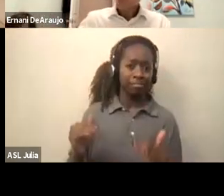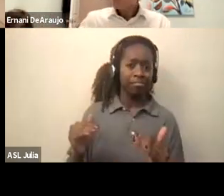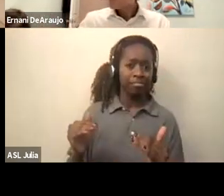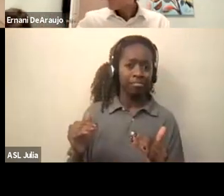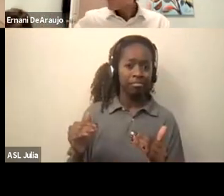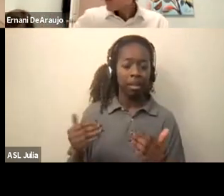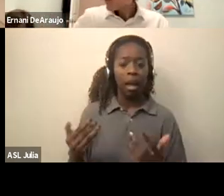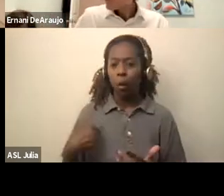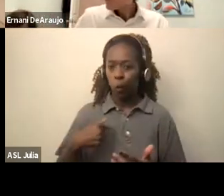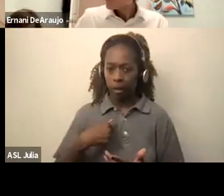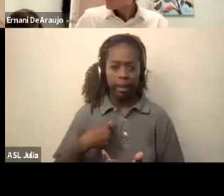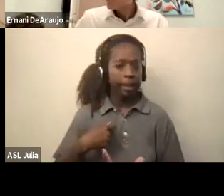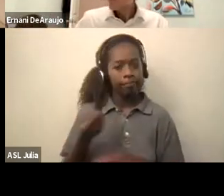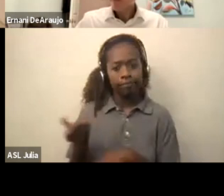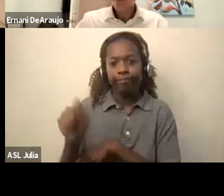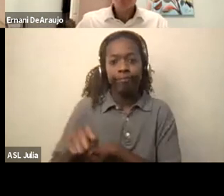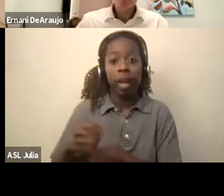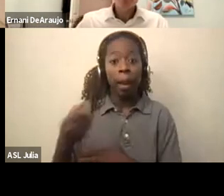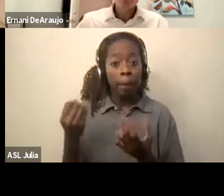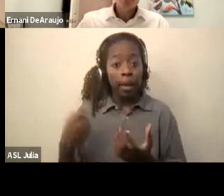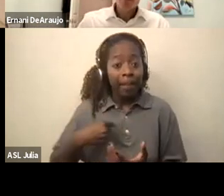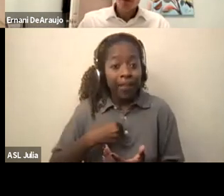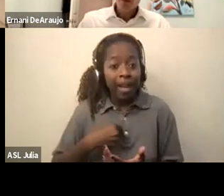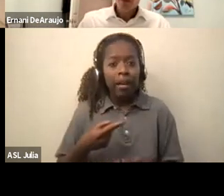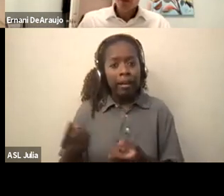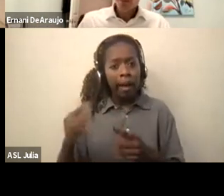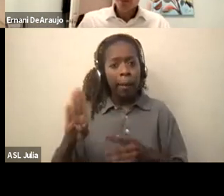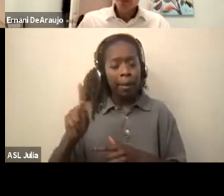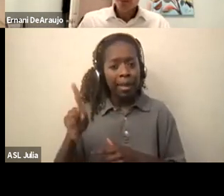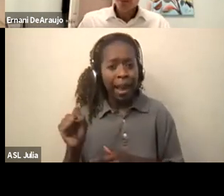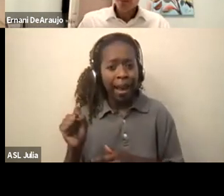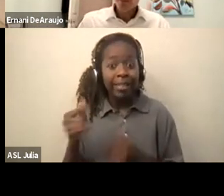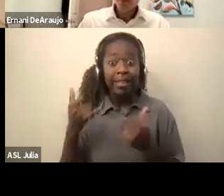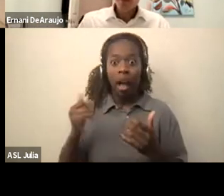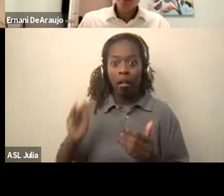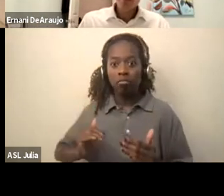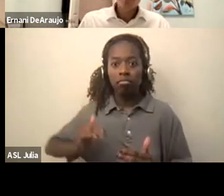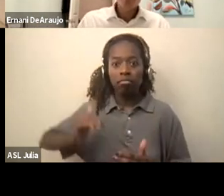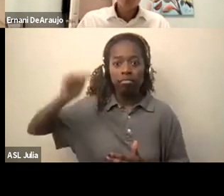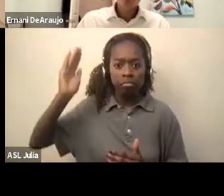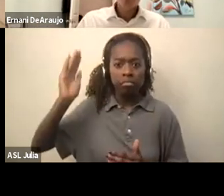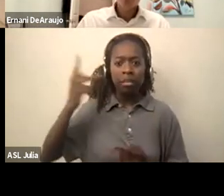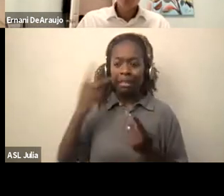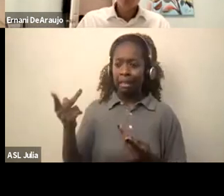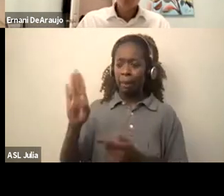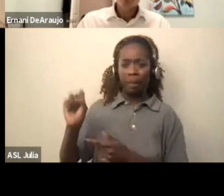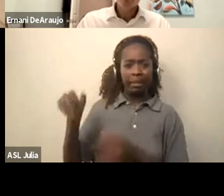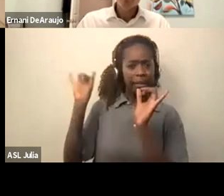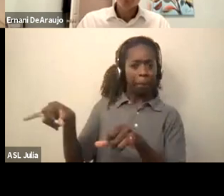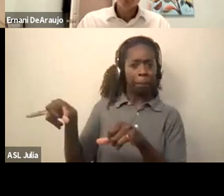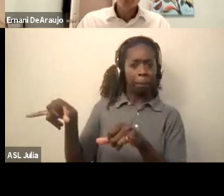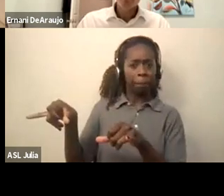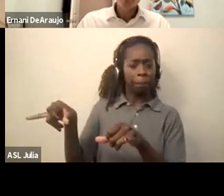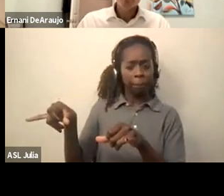educators parents grandparents to find that not much has changed now we see a decline in black students in